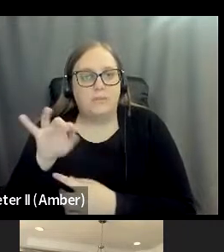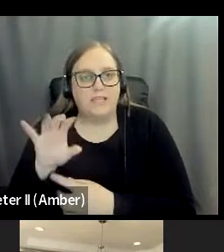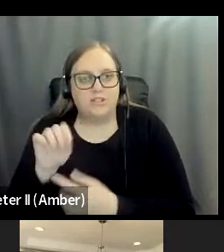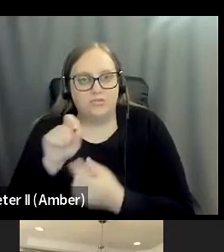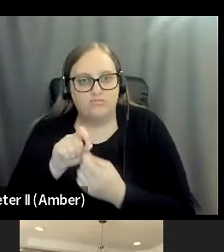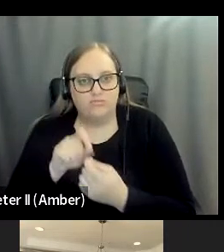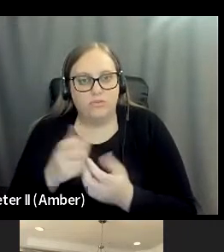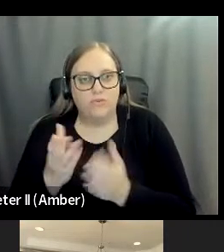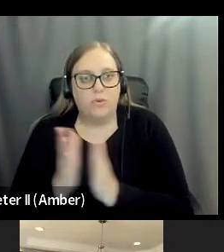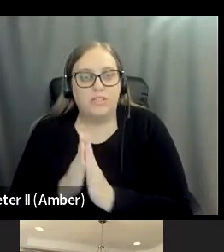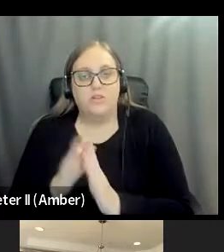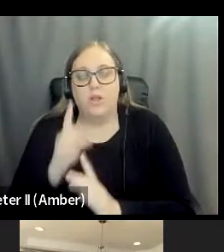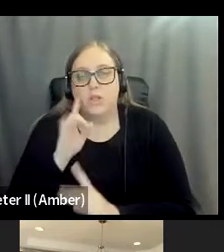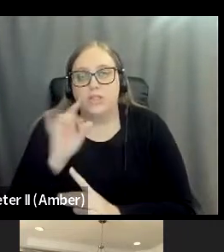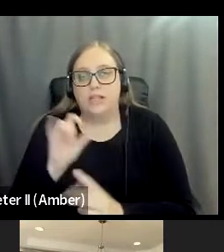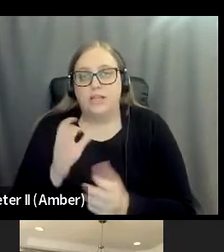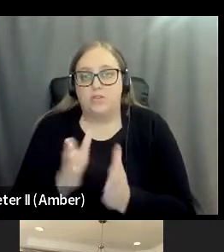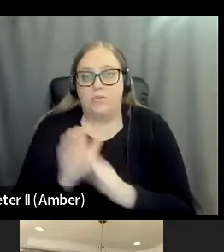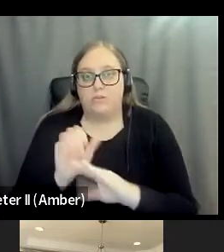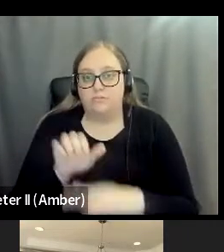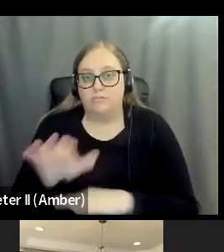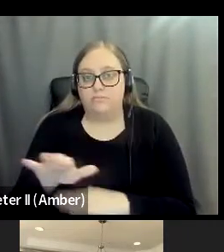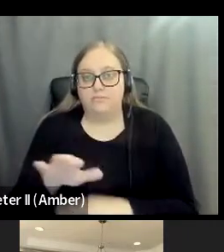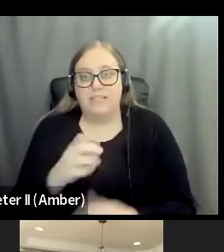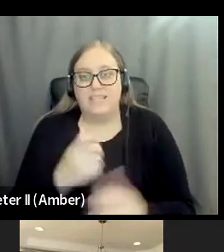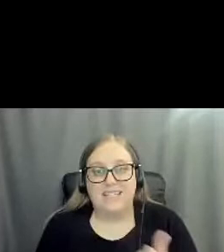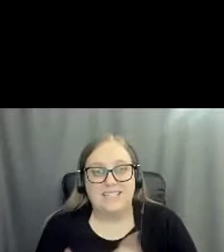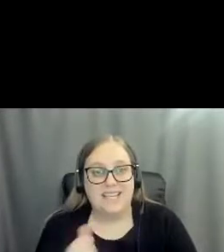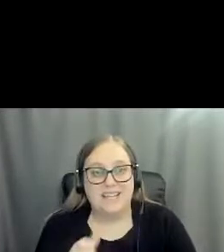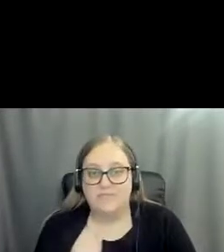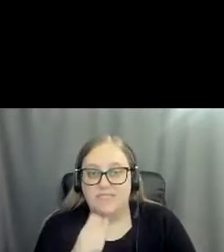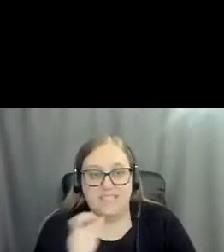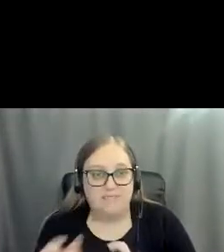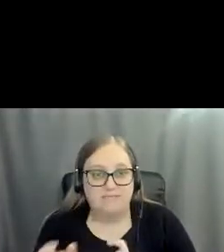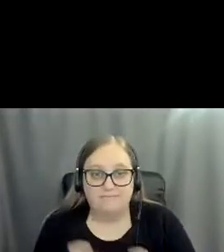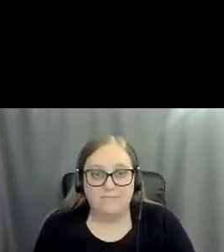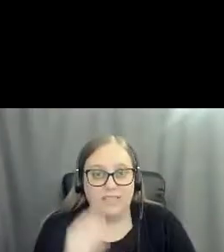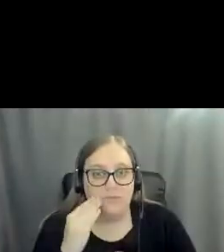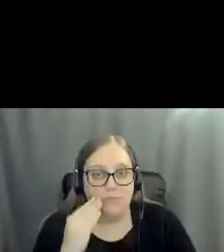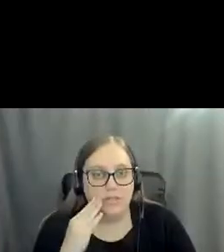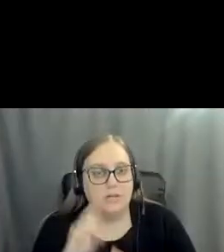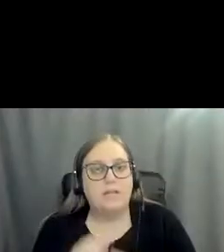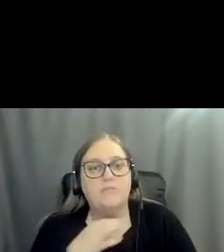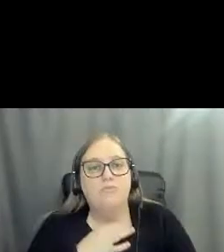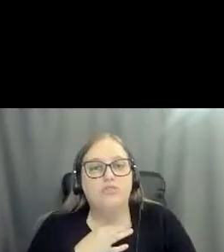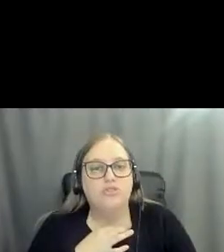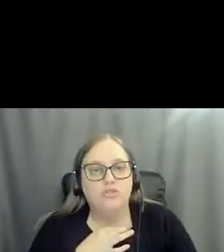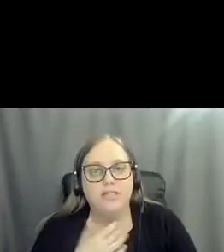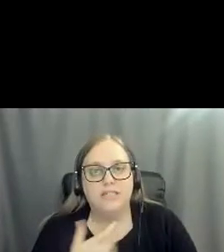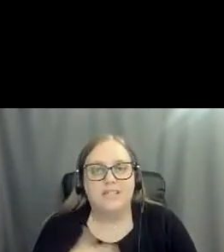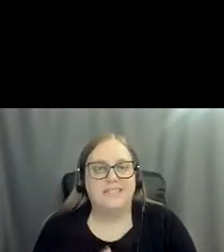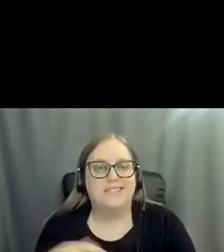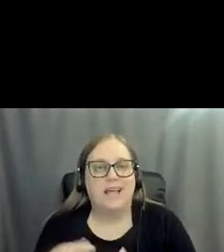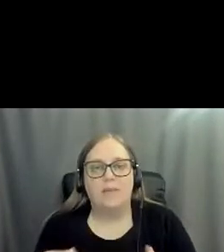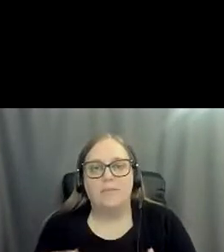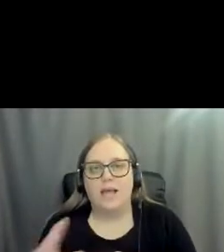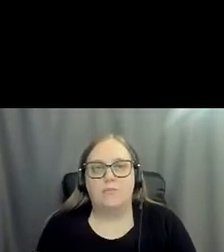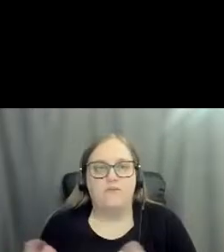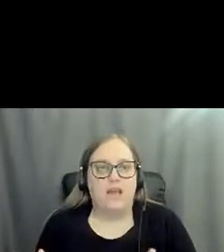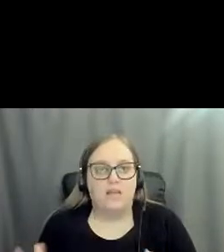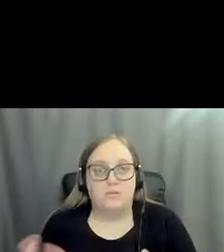made. The executive did not return the information, but I'm curious if there's a timeline that was